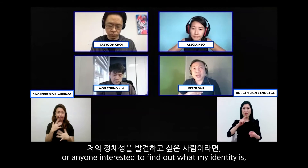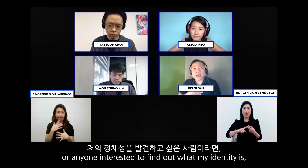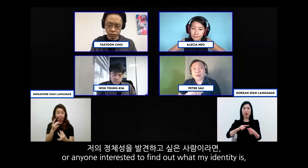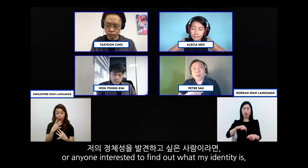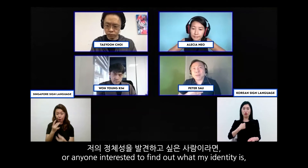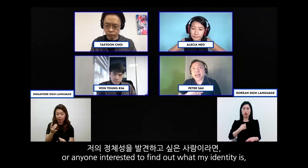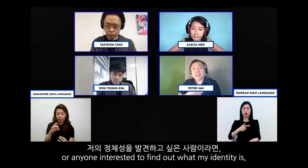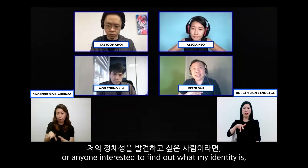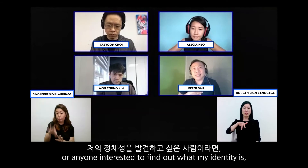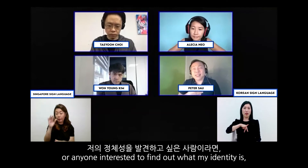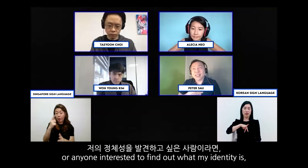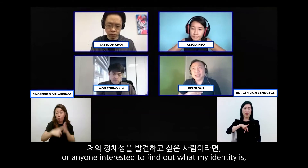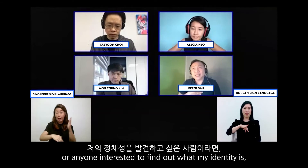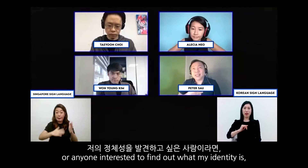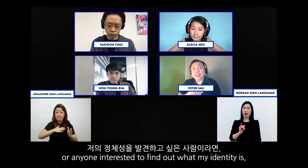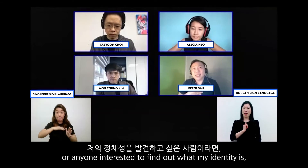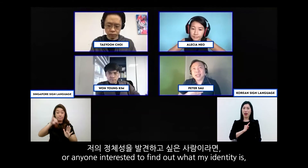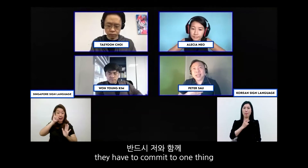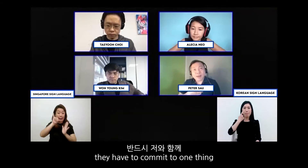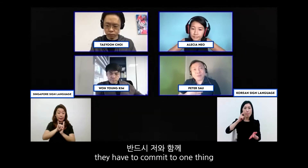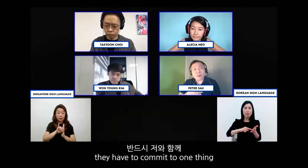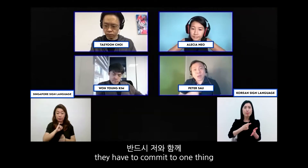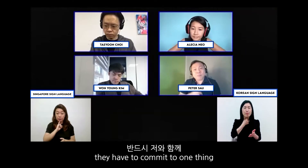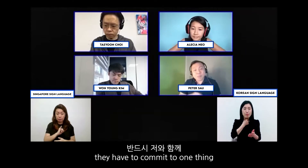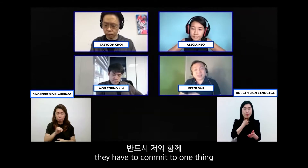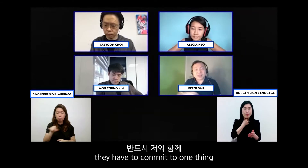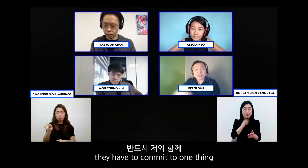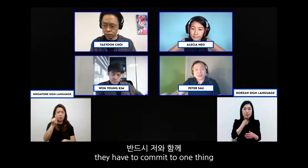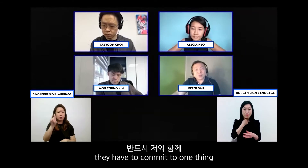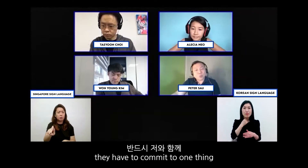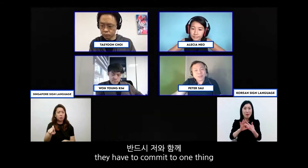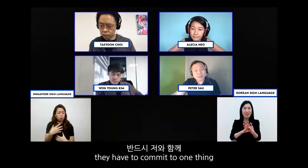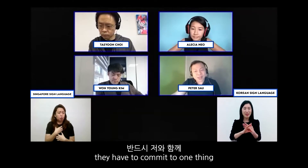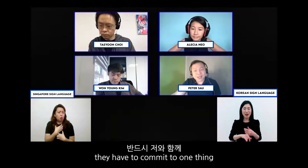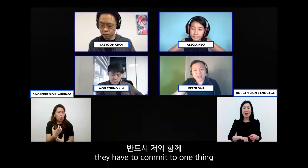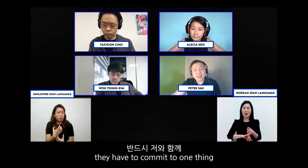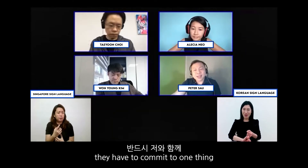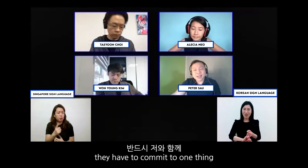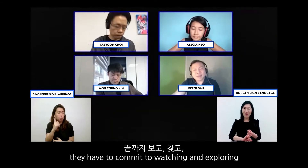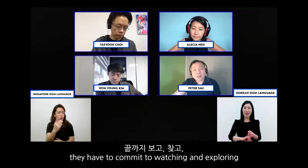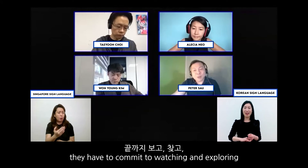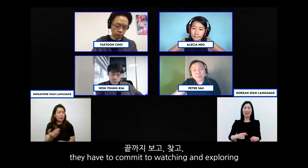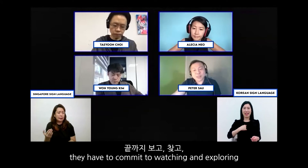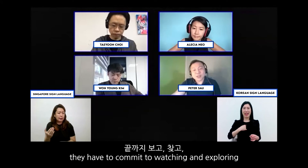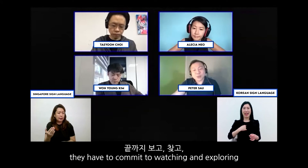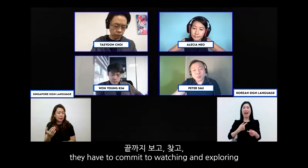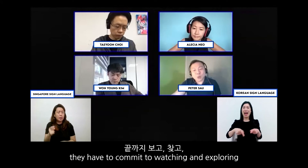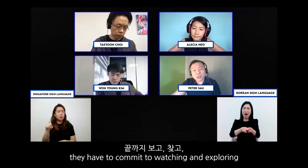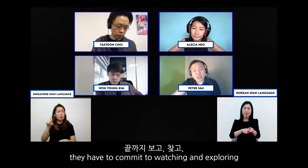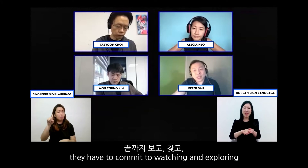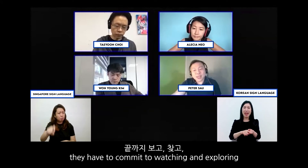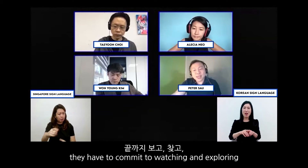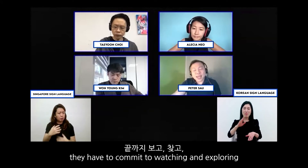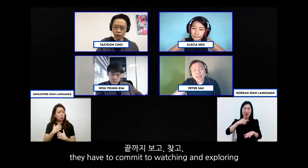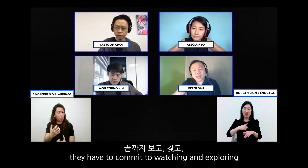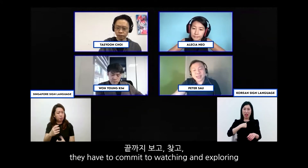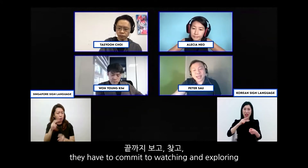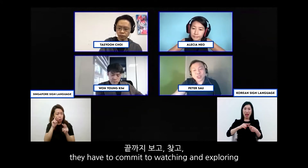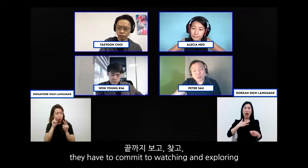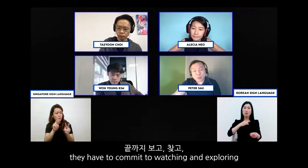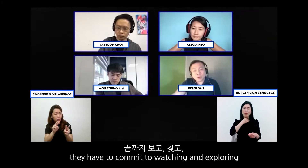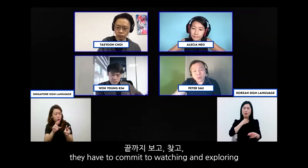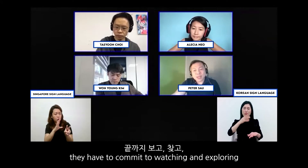interested to find out what my identity is, they have to commit to one thing. They have to commit to watching